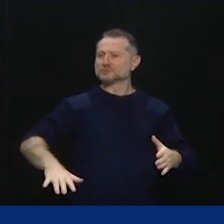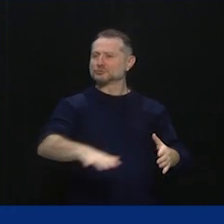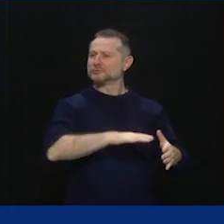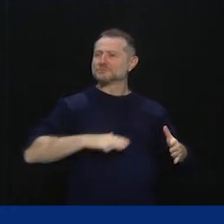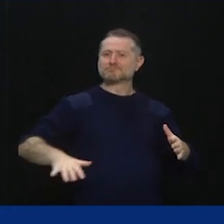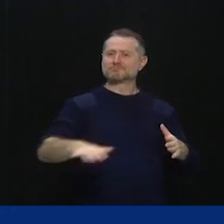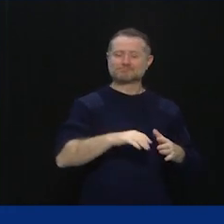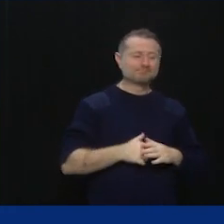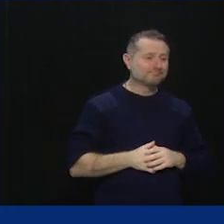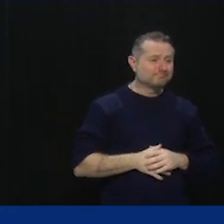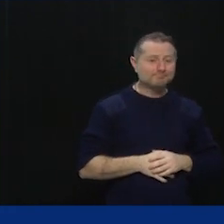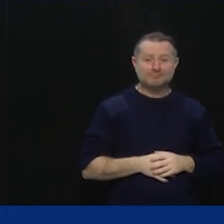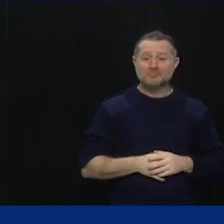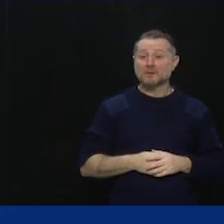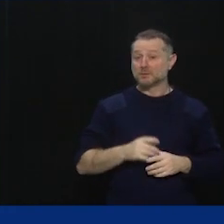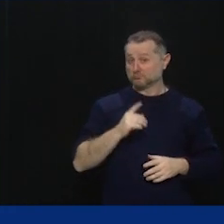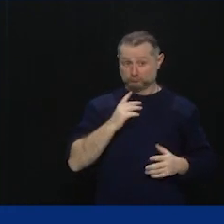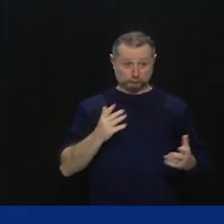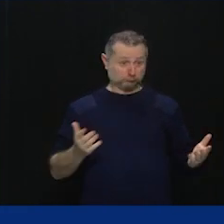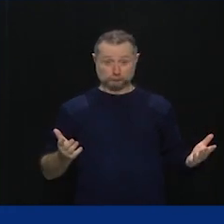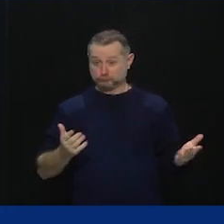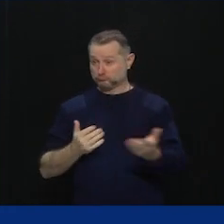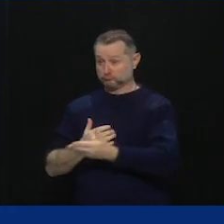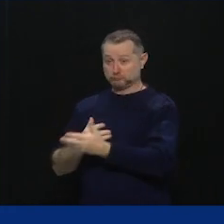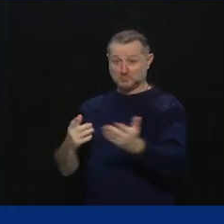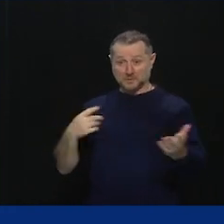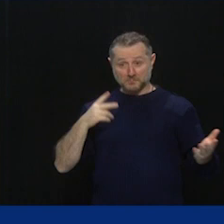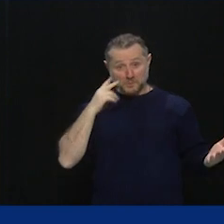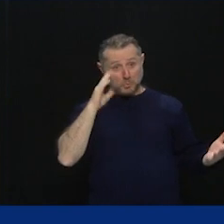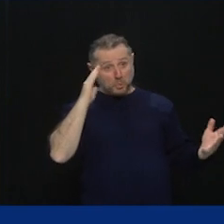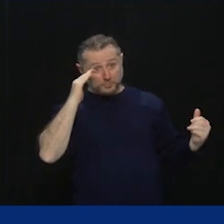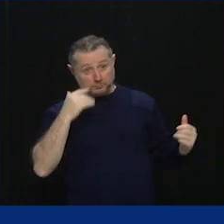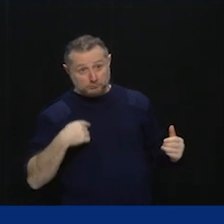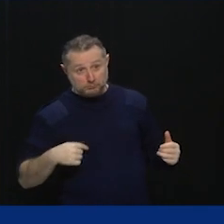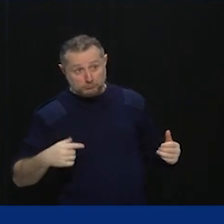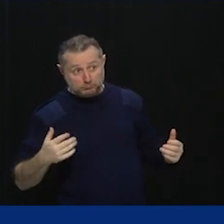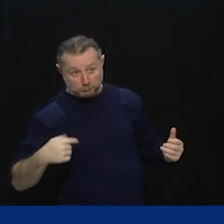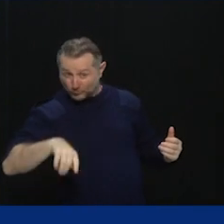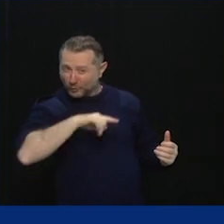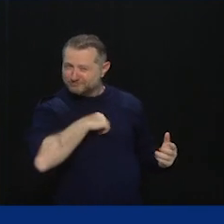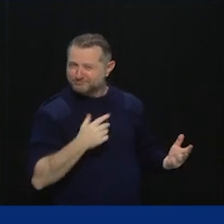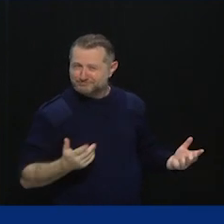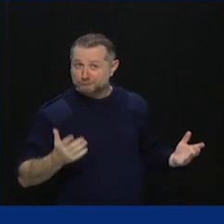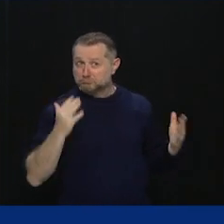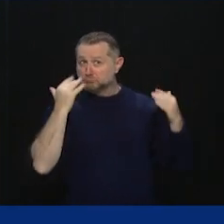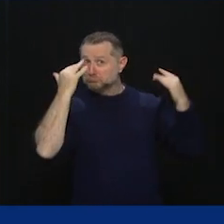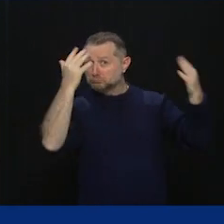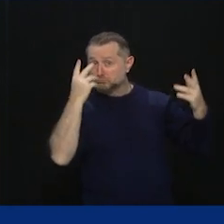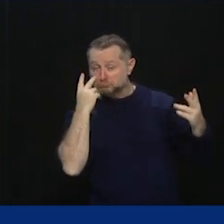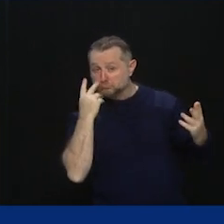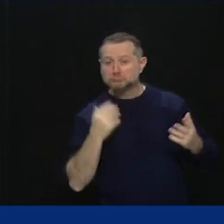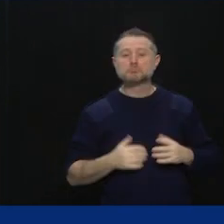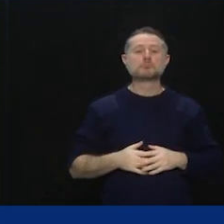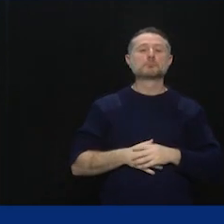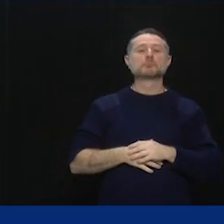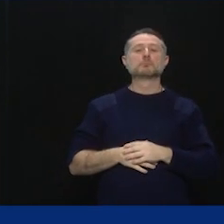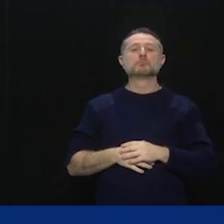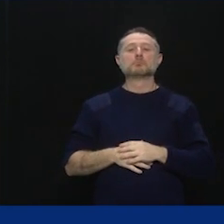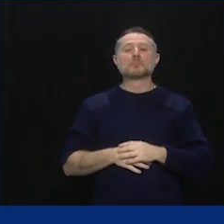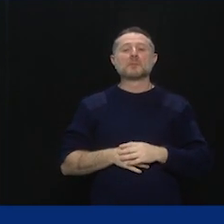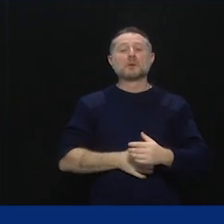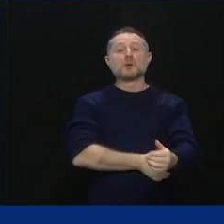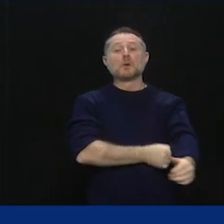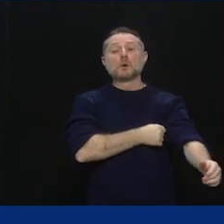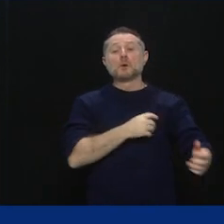there is hope for us. There is hope for us. And this project really is